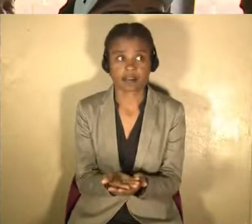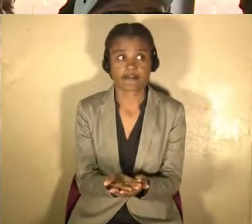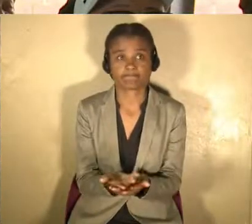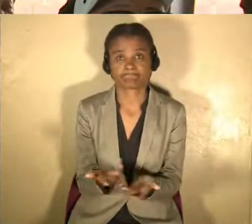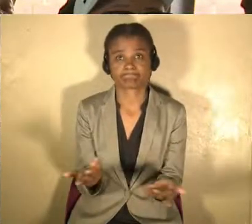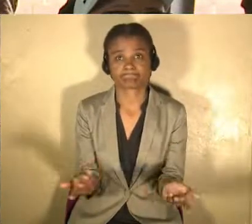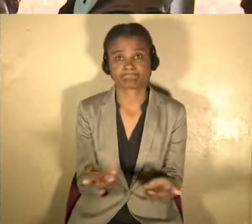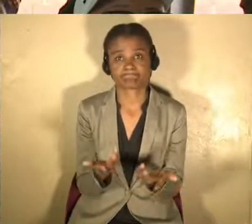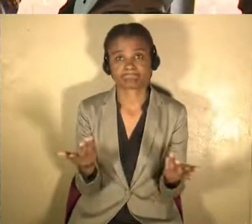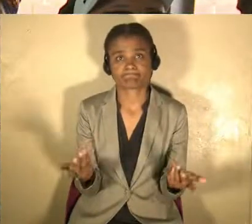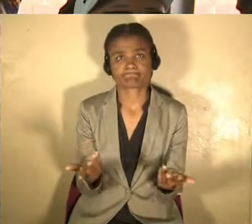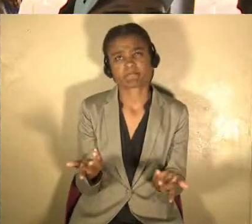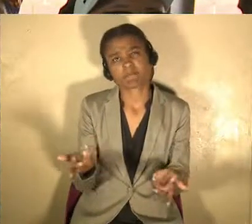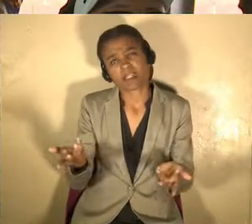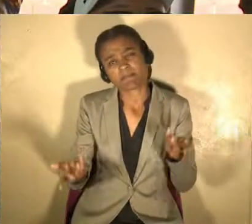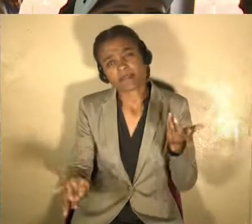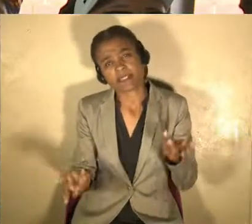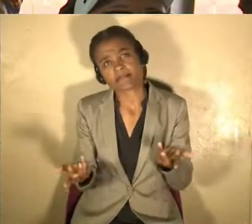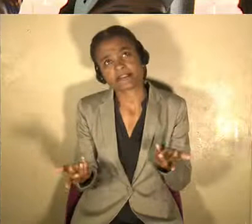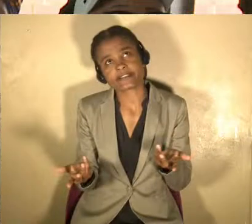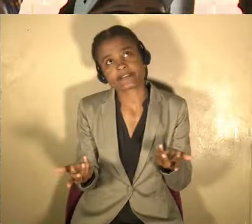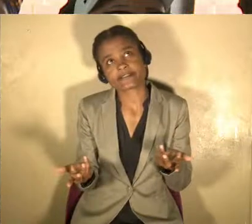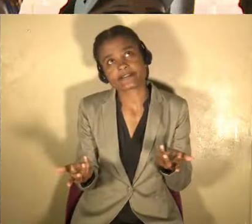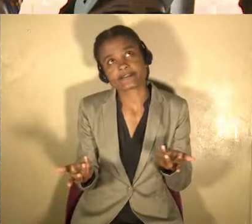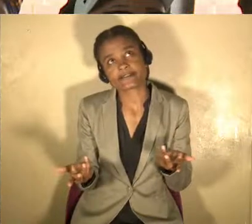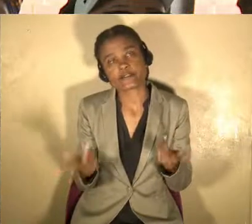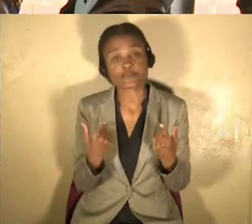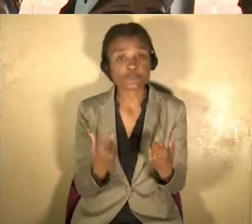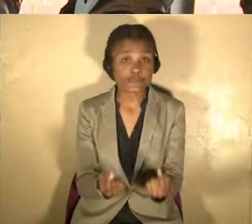for go be le registering ya